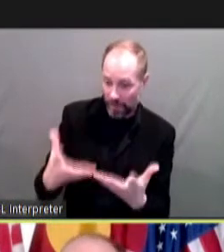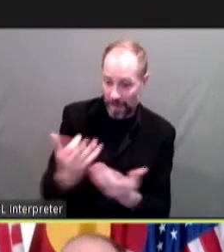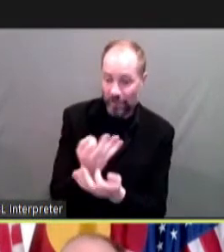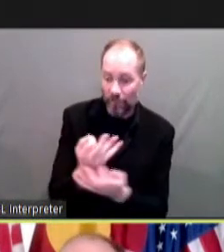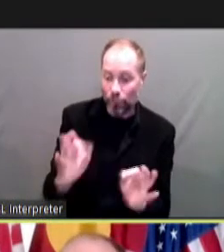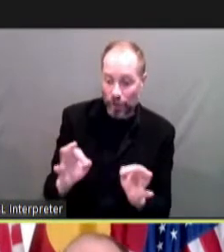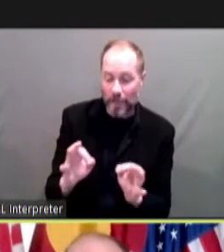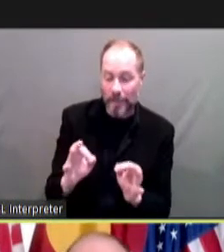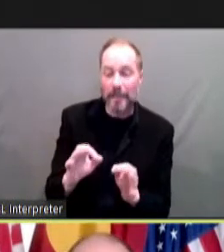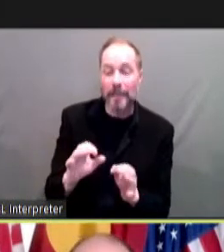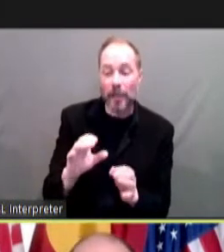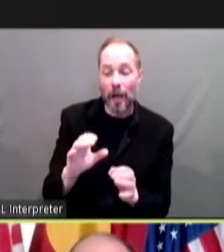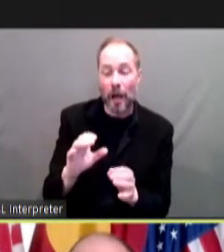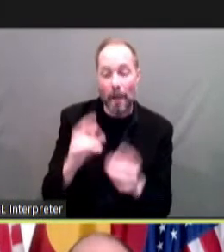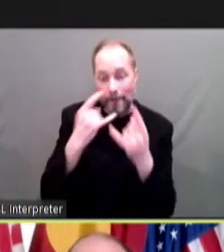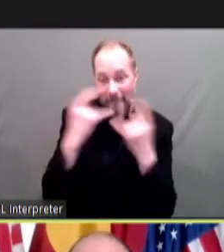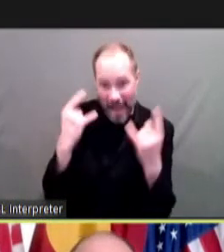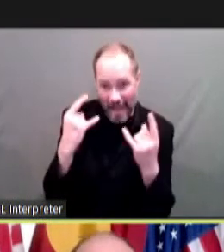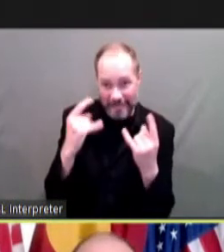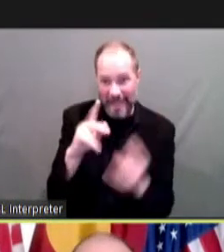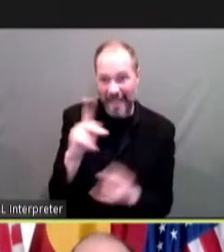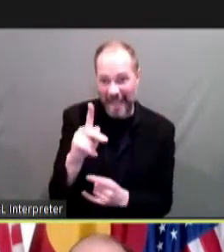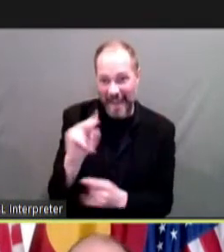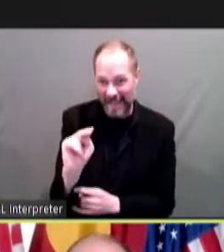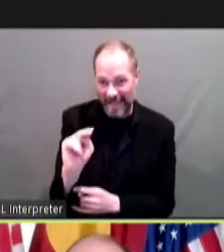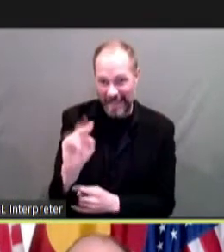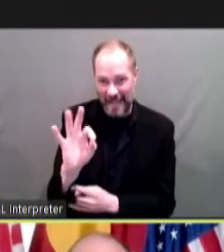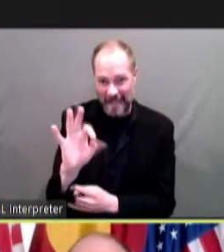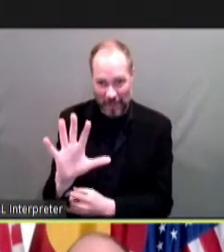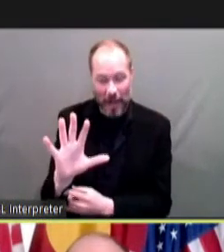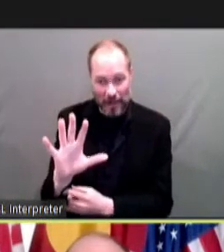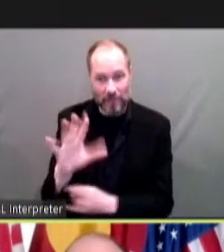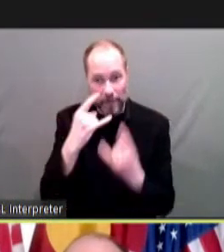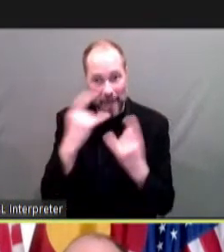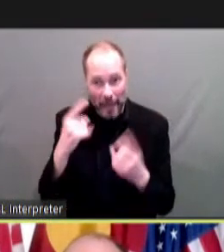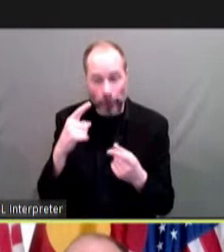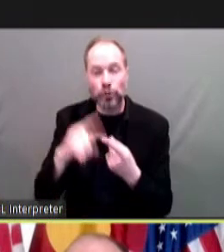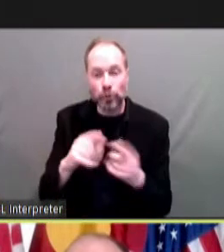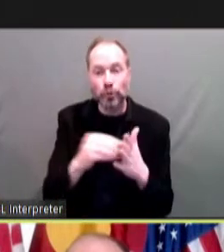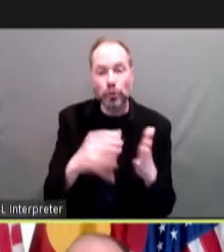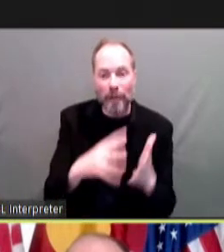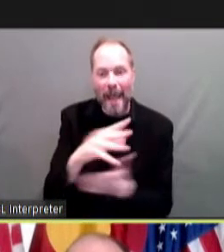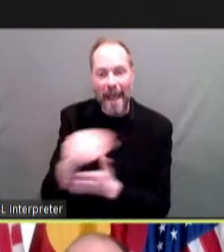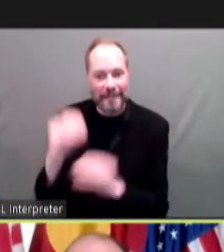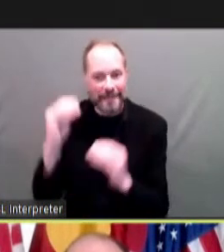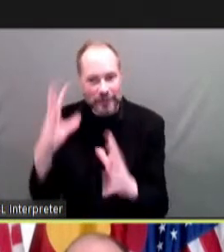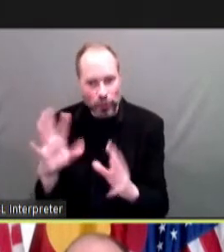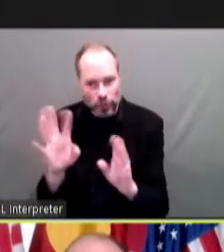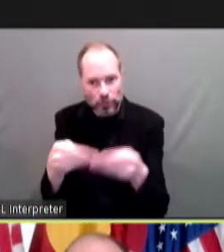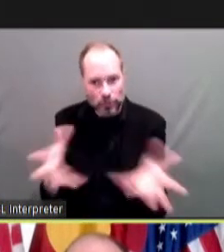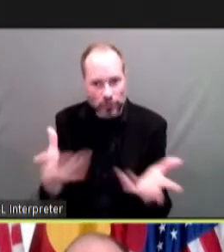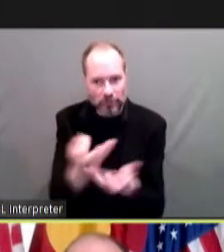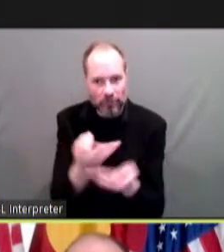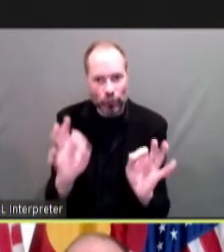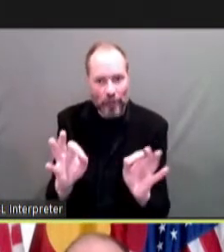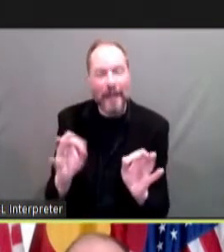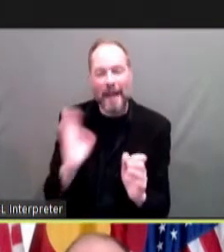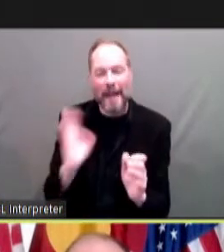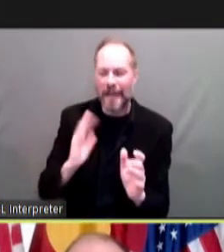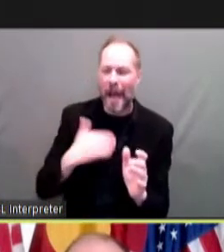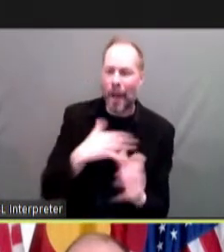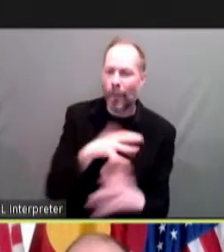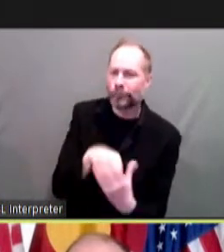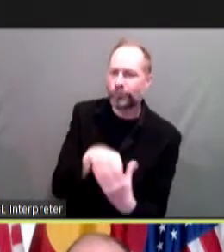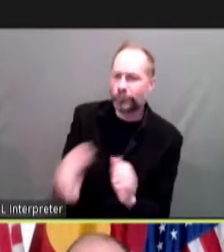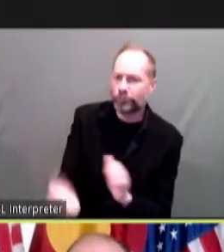surgical and KN95 medical grade masks to students and teachers as part of our approach to protect